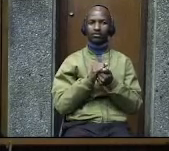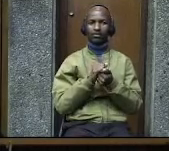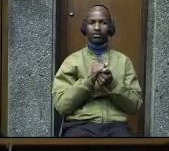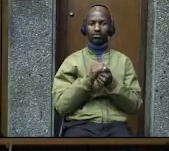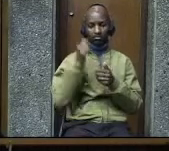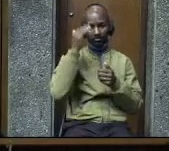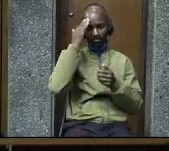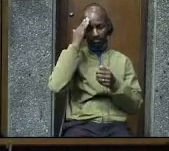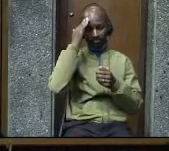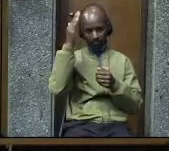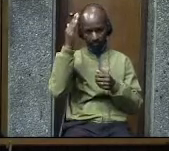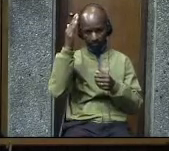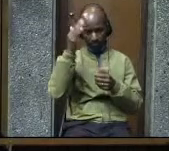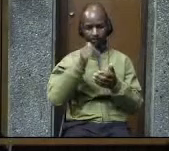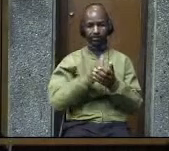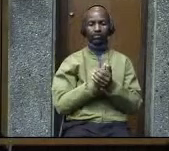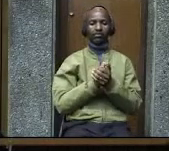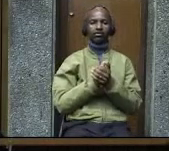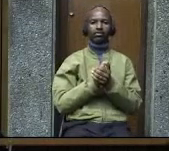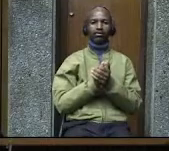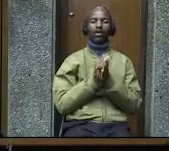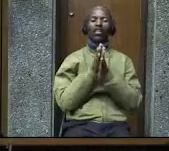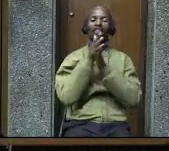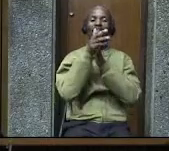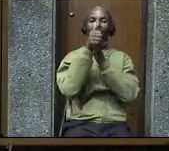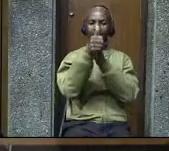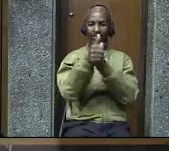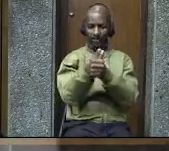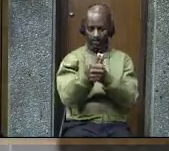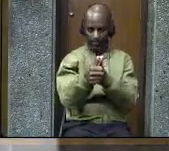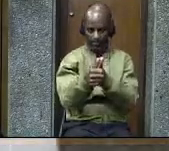Ke a dumedisa baetapele bohle